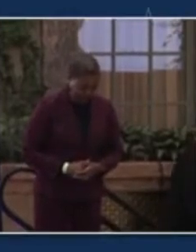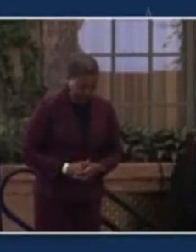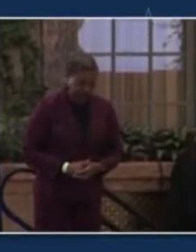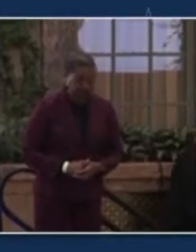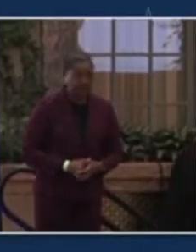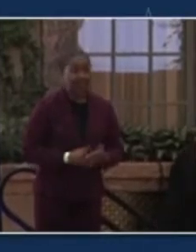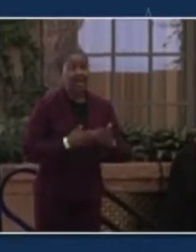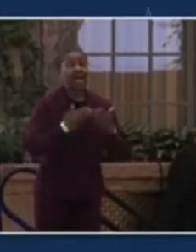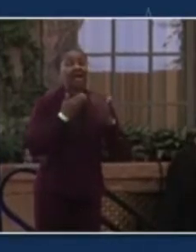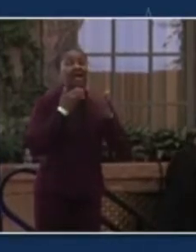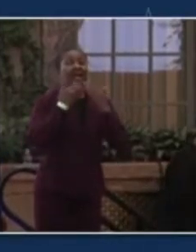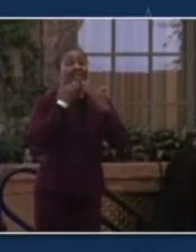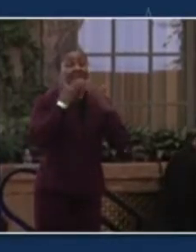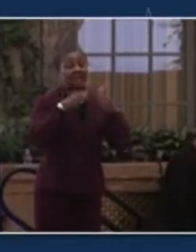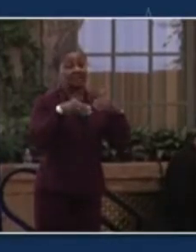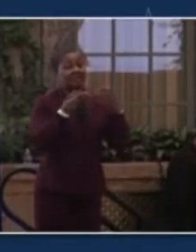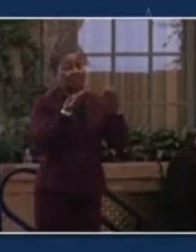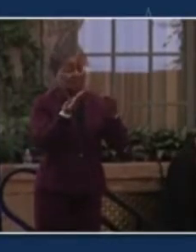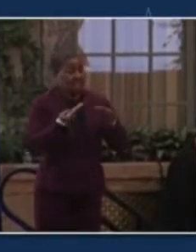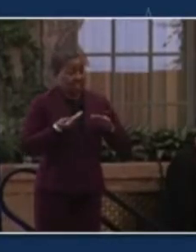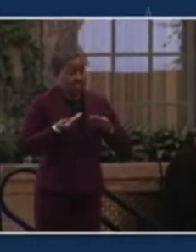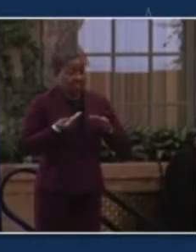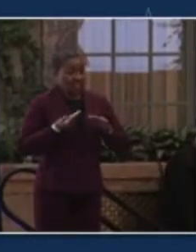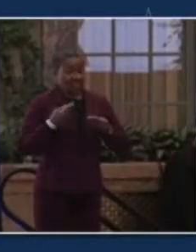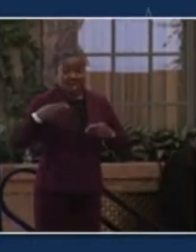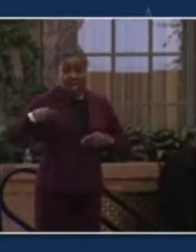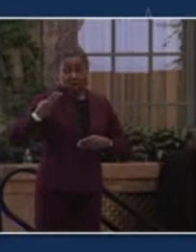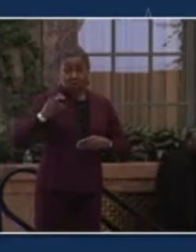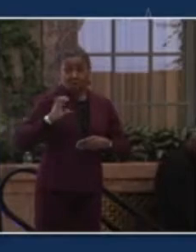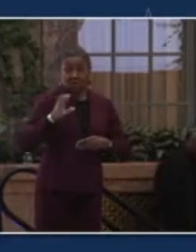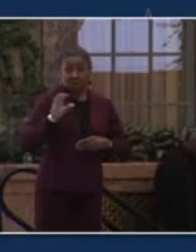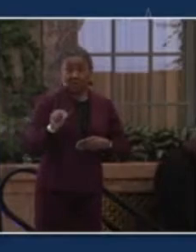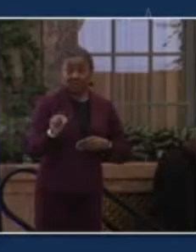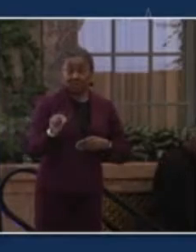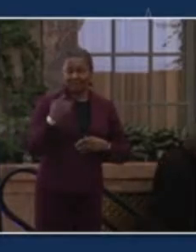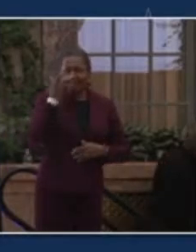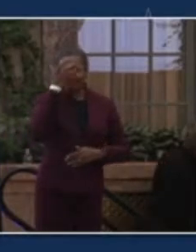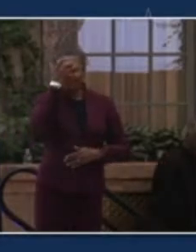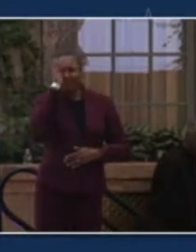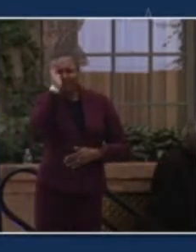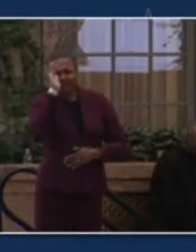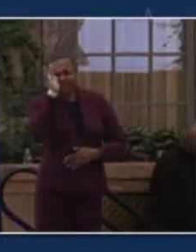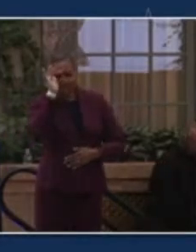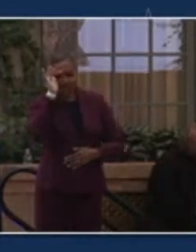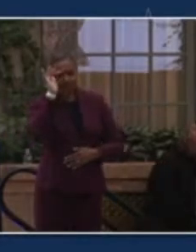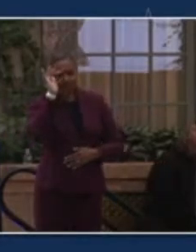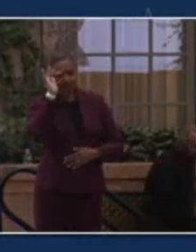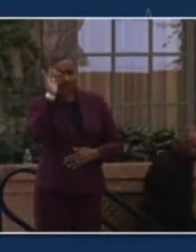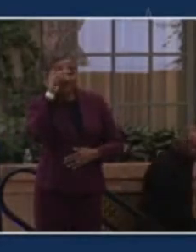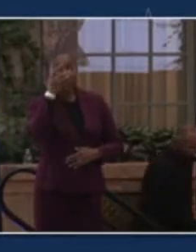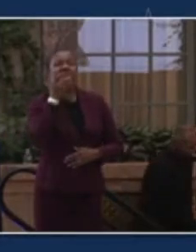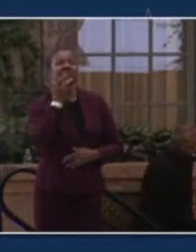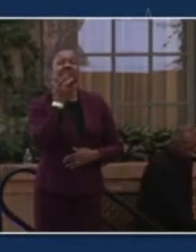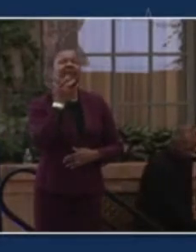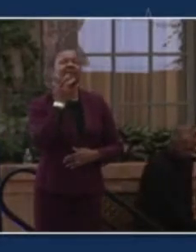Thanks for giving Harold Washington intelligence, favor,